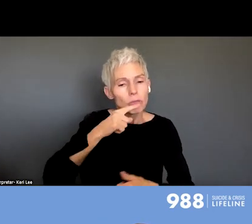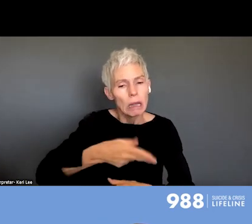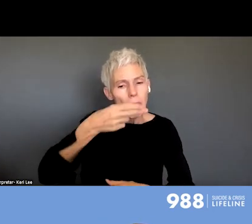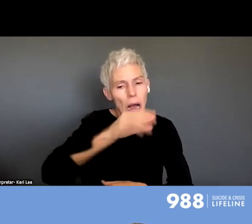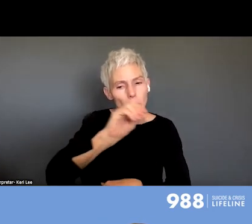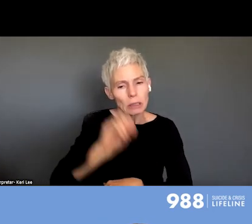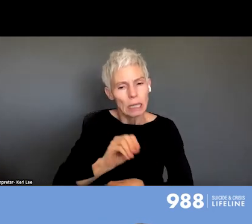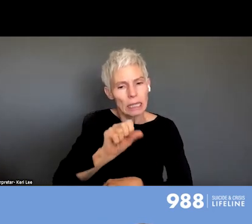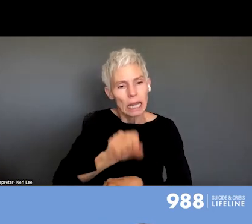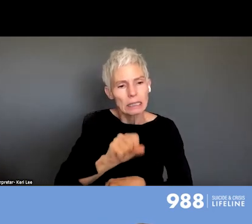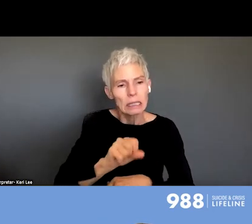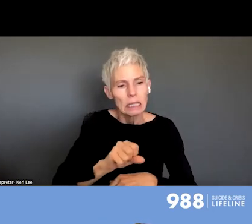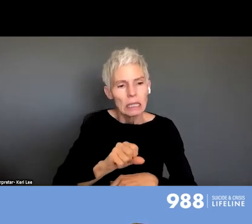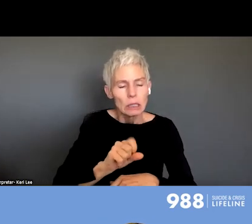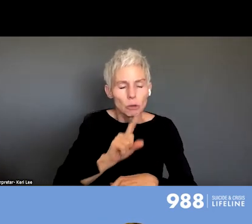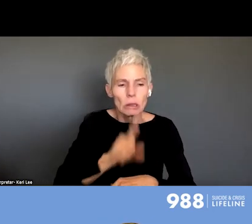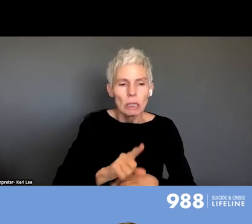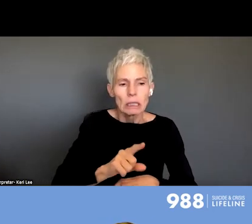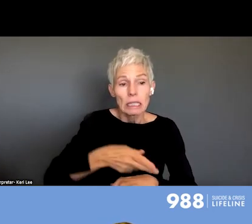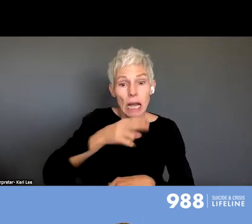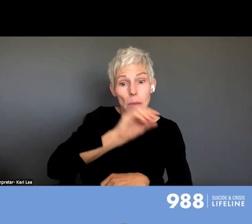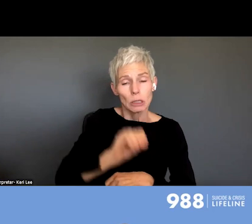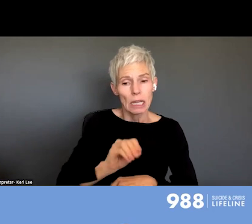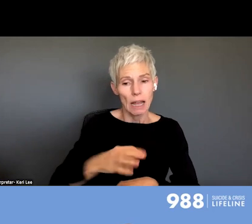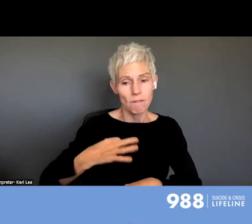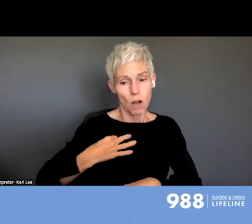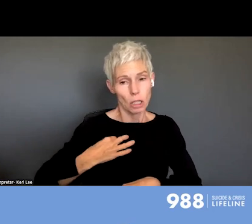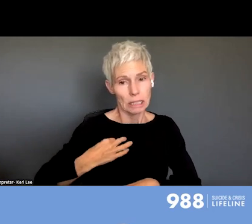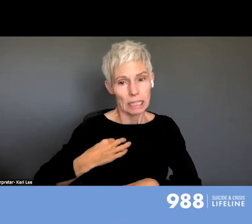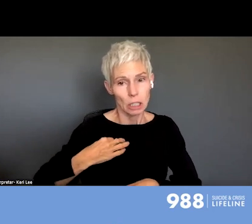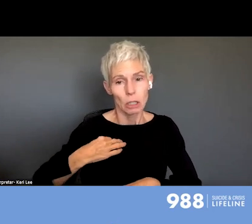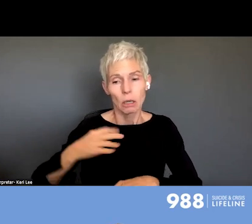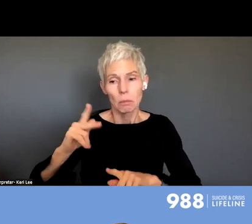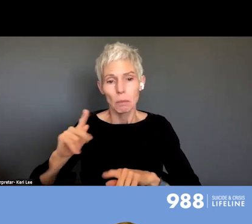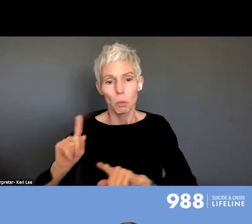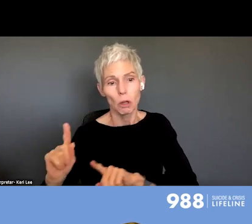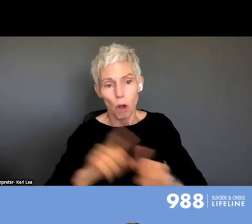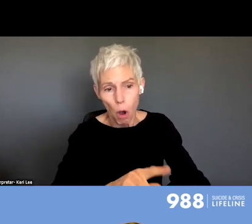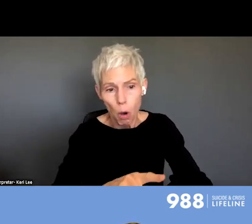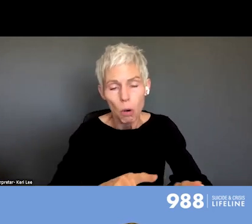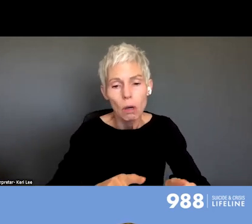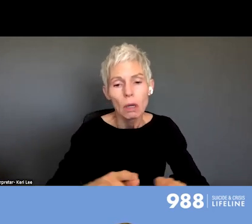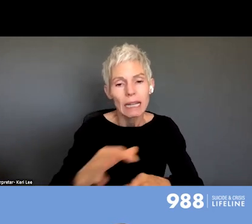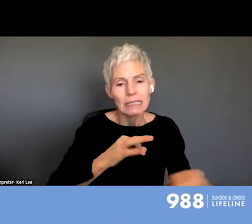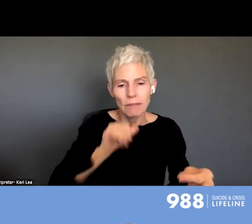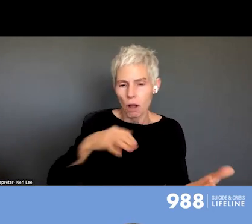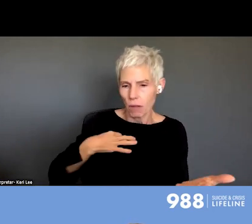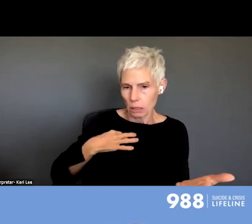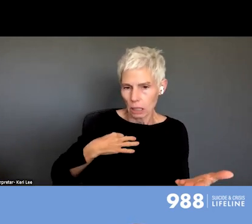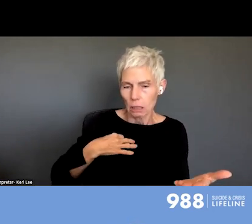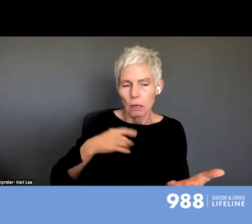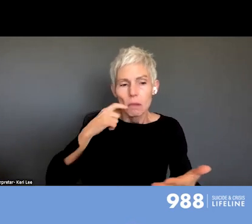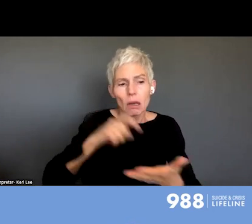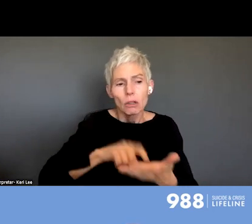although it's unclear if it's significant, there's a higher percentage of voluntary dispatches compared to involuntary. But one thing I want to point out is if you look at the